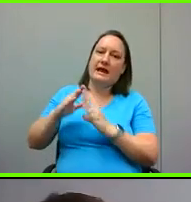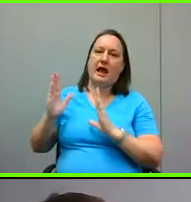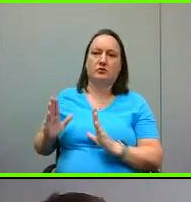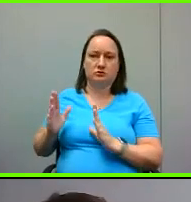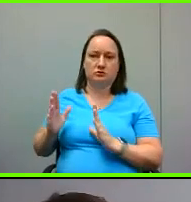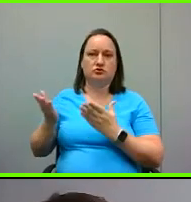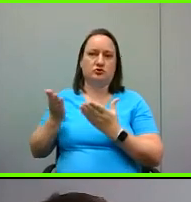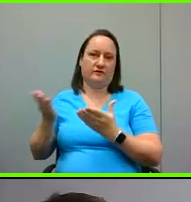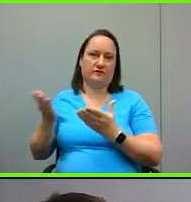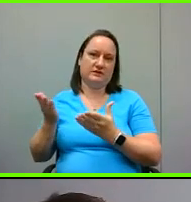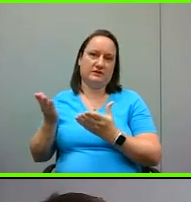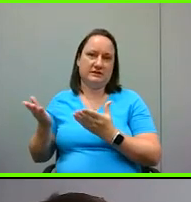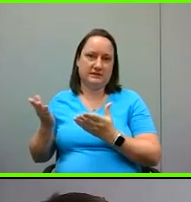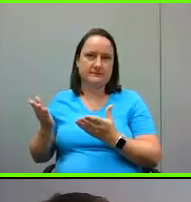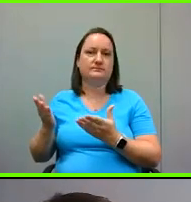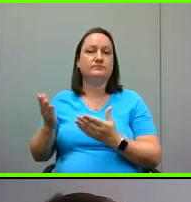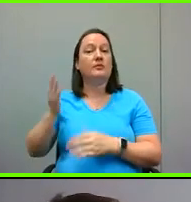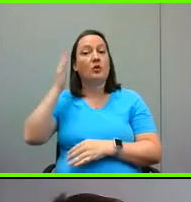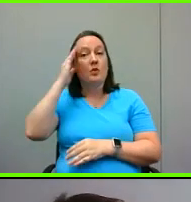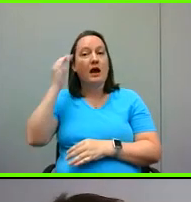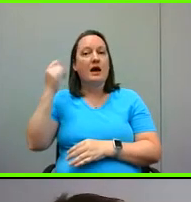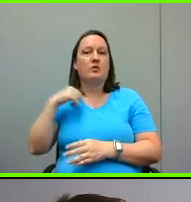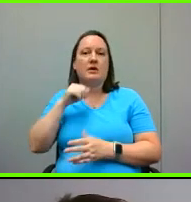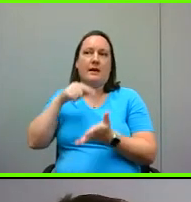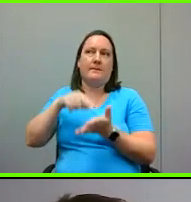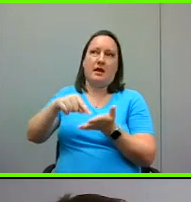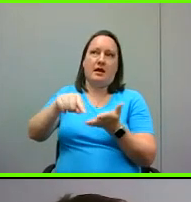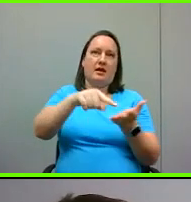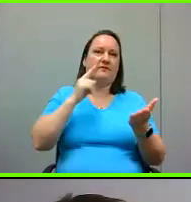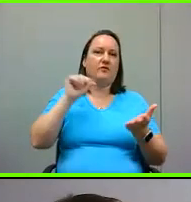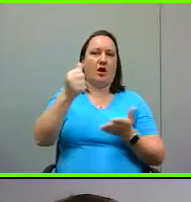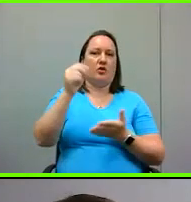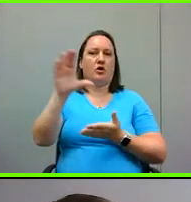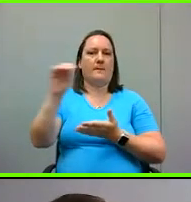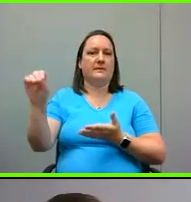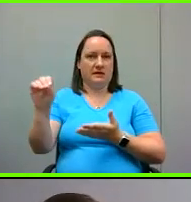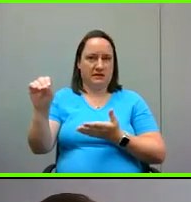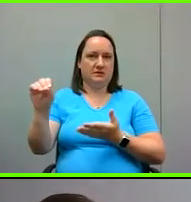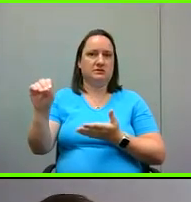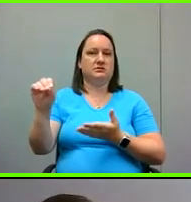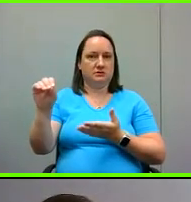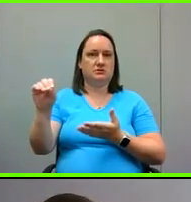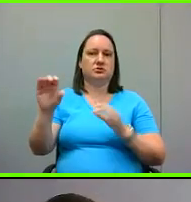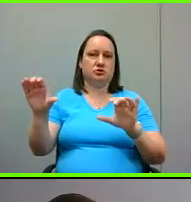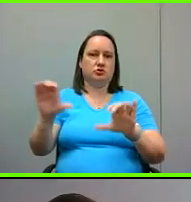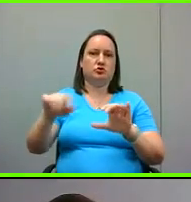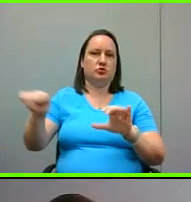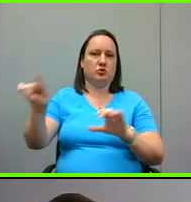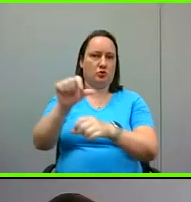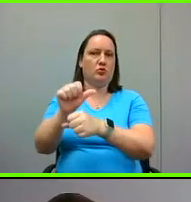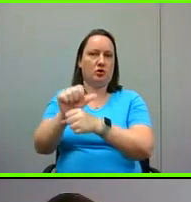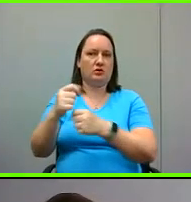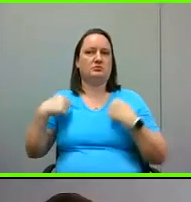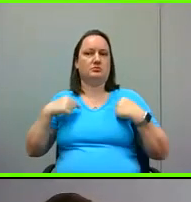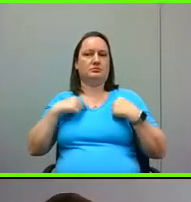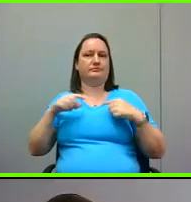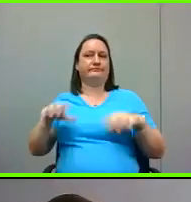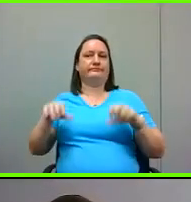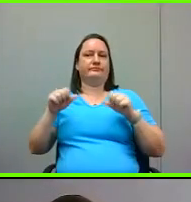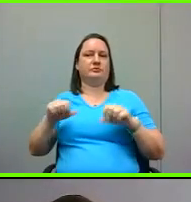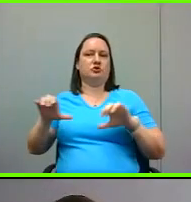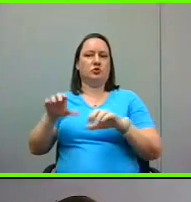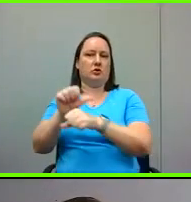we're actually not paying for those services from our employment service organizations. So that's just a little bit of data